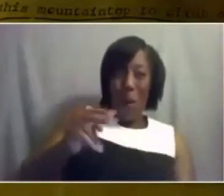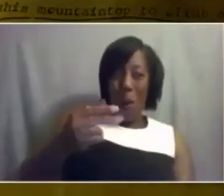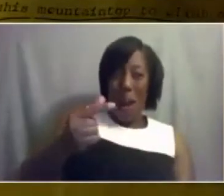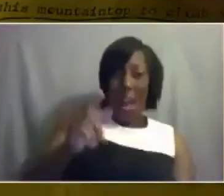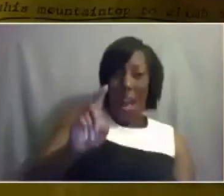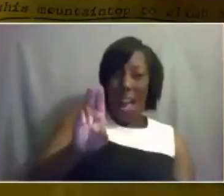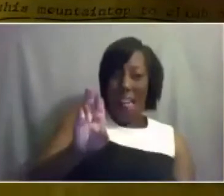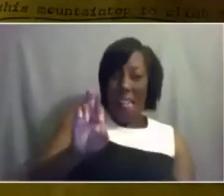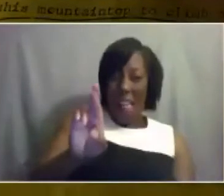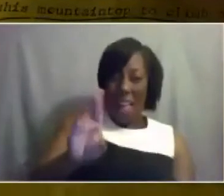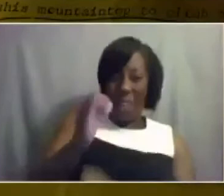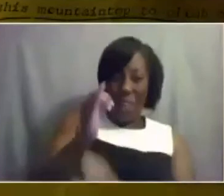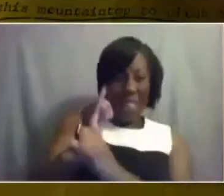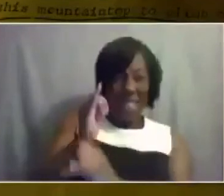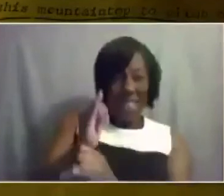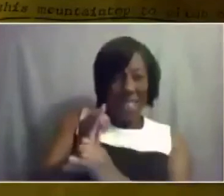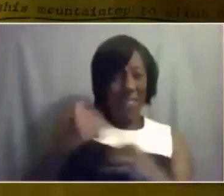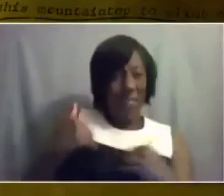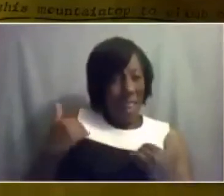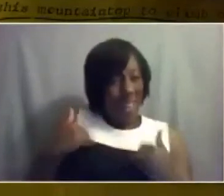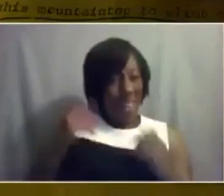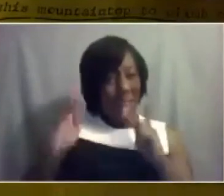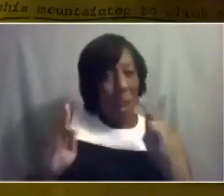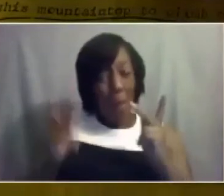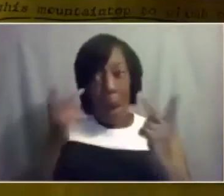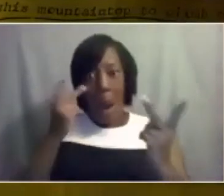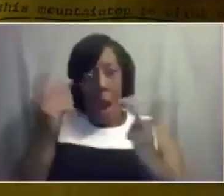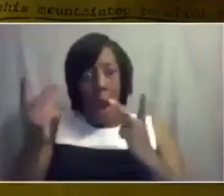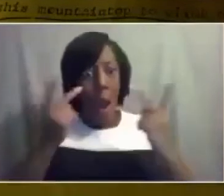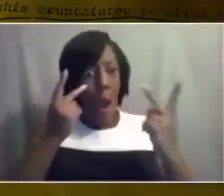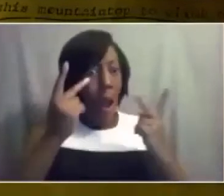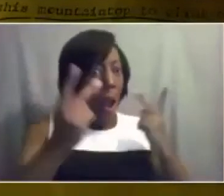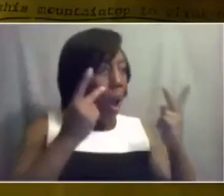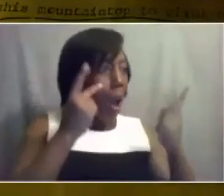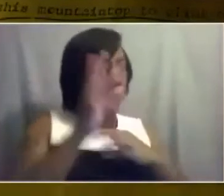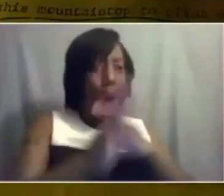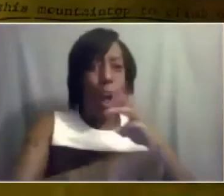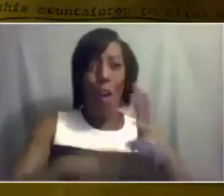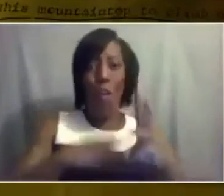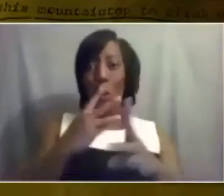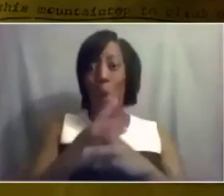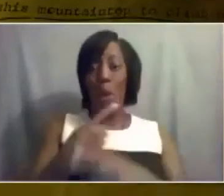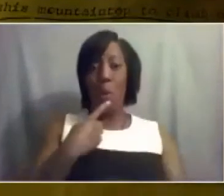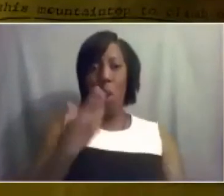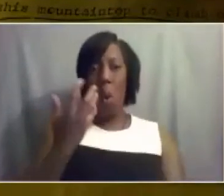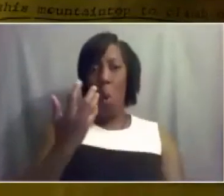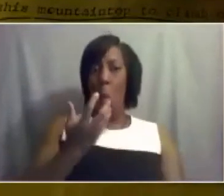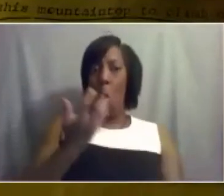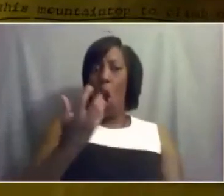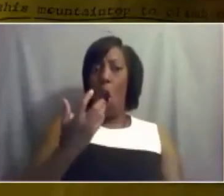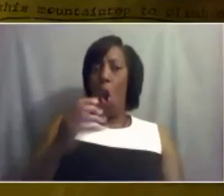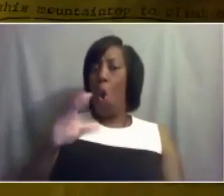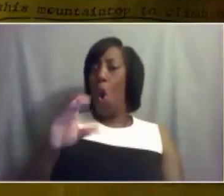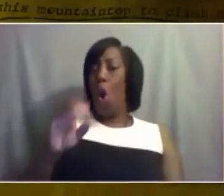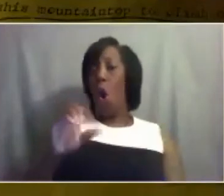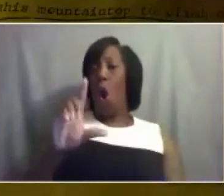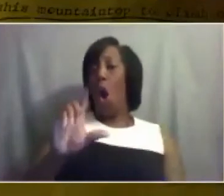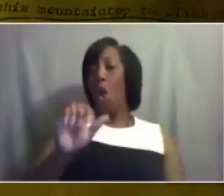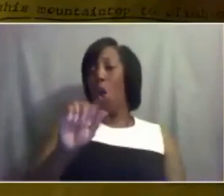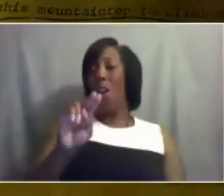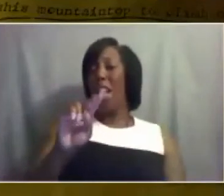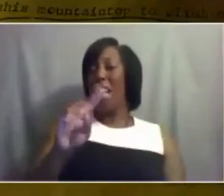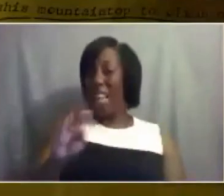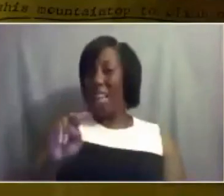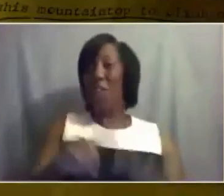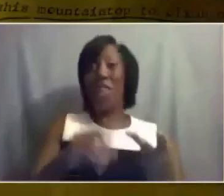young person to really see and experience that, hey, colonization and genocide have not stopped. Those are